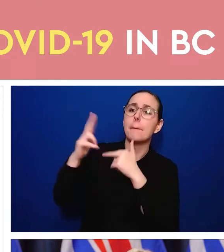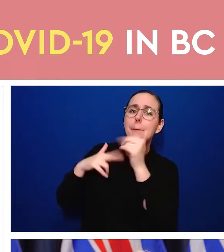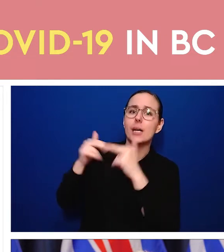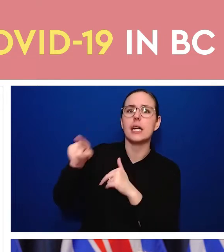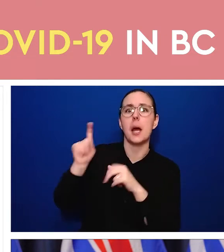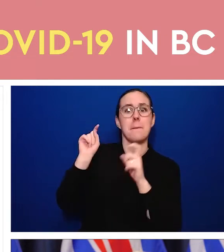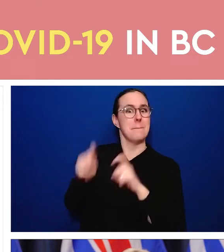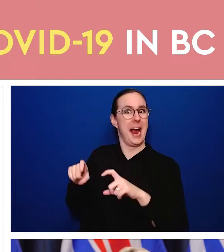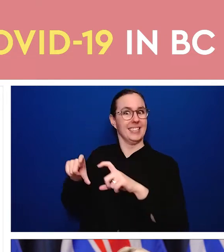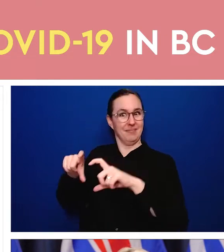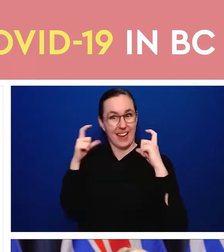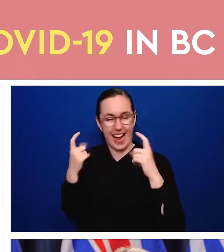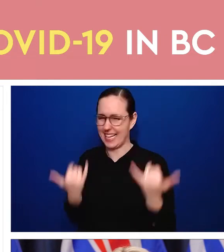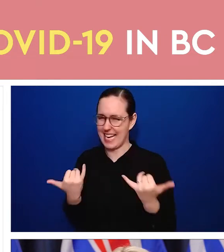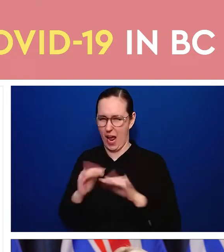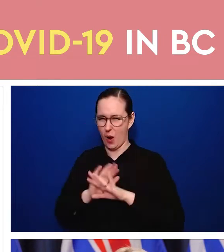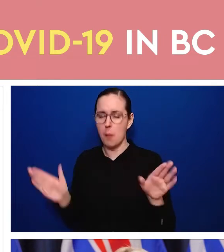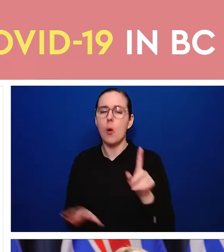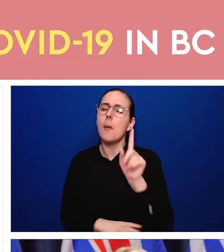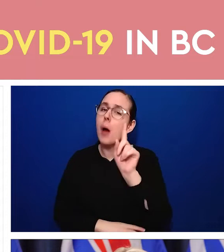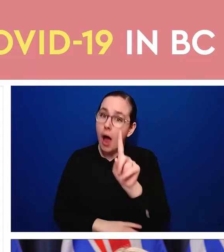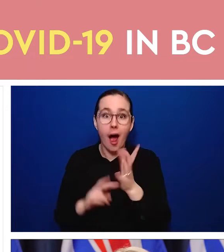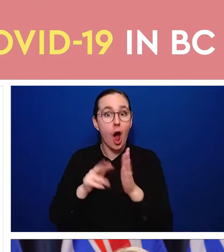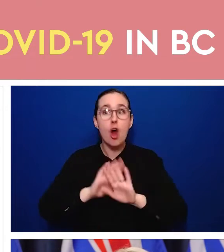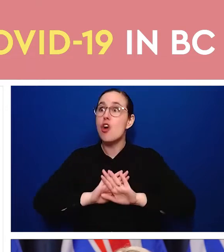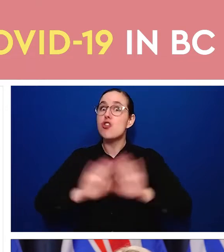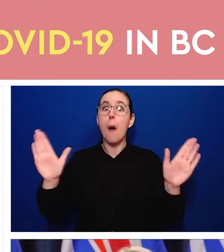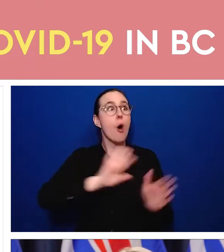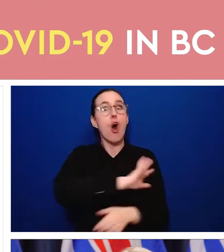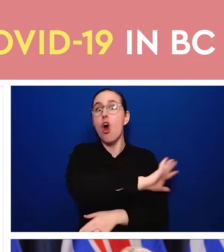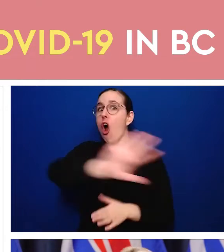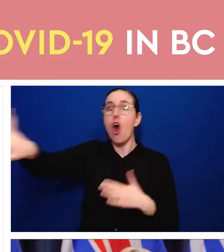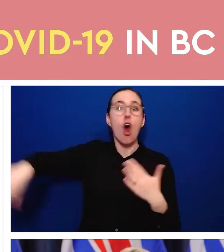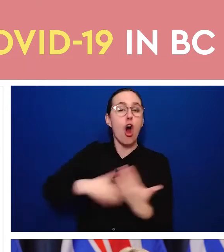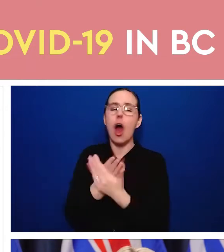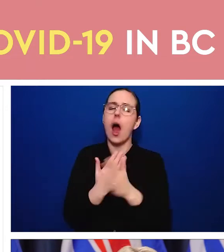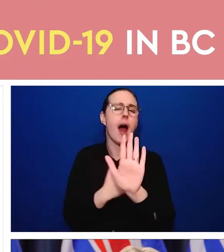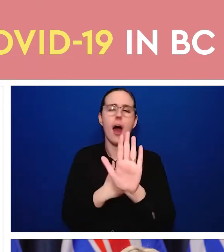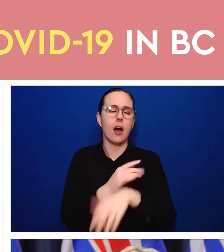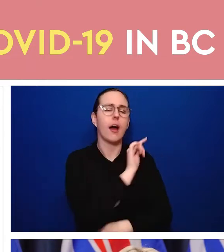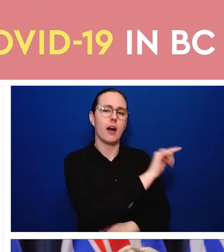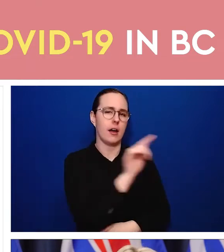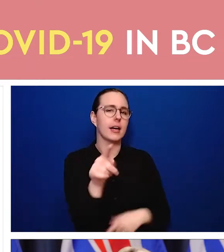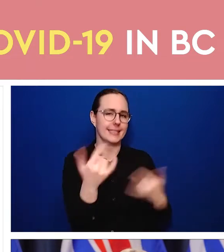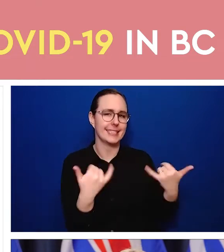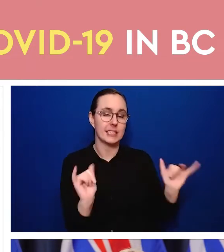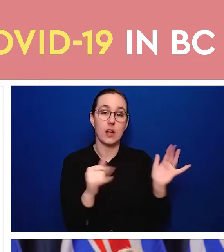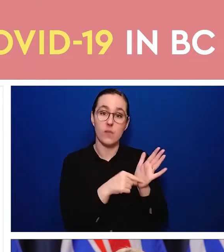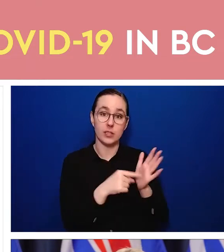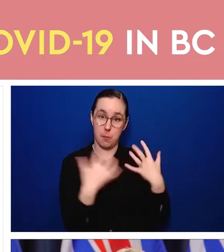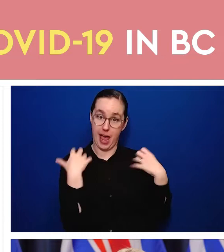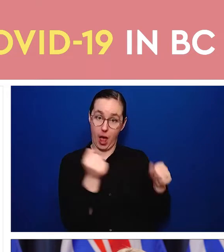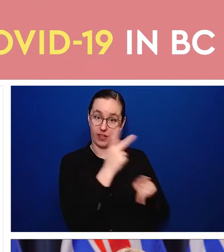However, some settings will still require that you wear a mask. For example, for healthcare settings, physicians' offices,